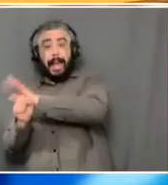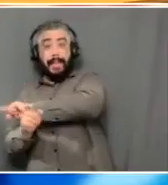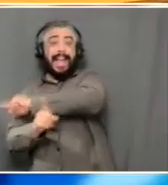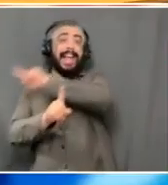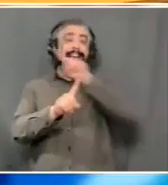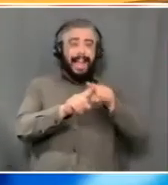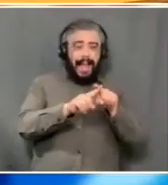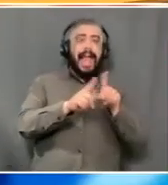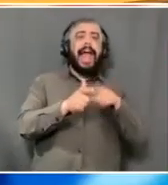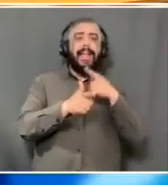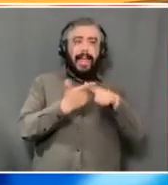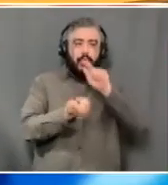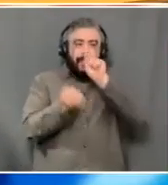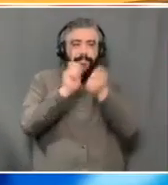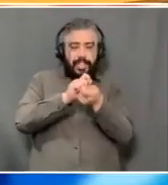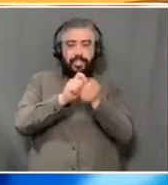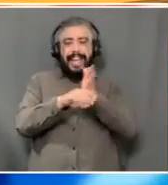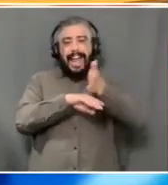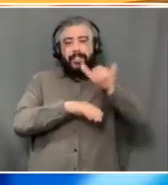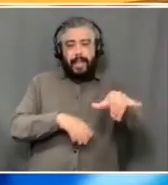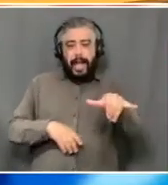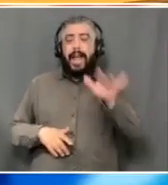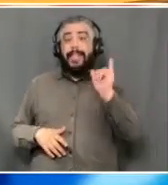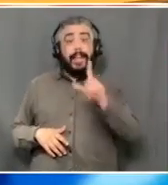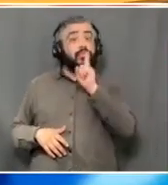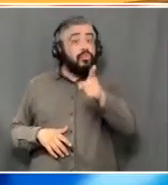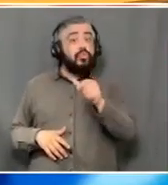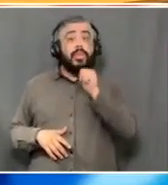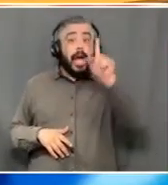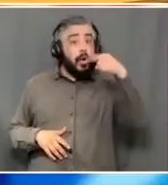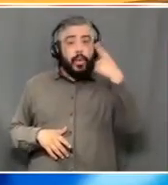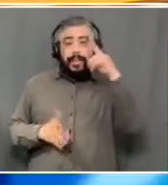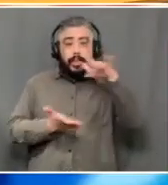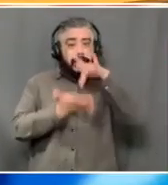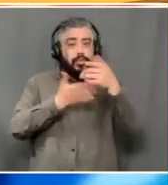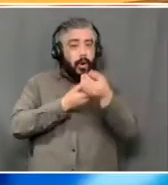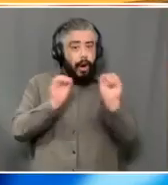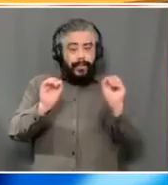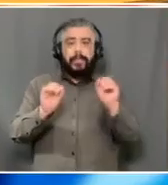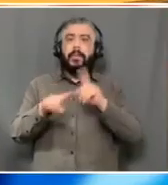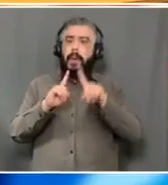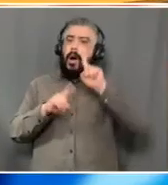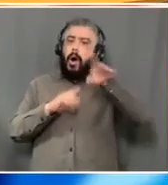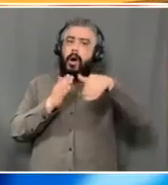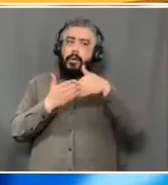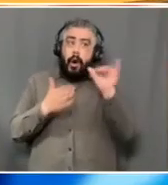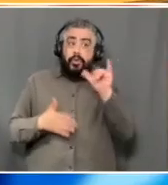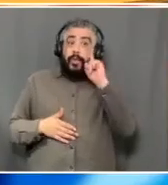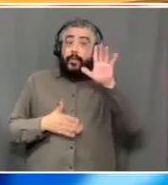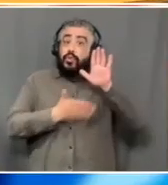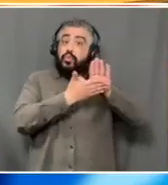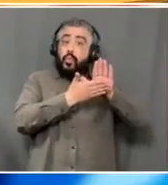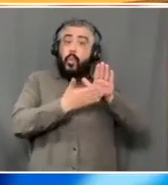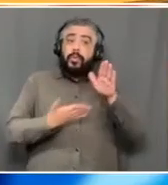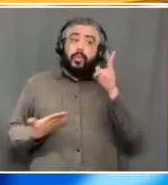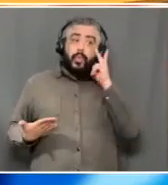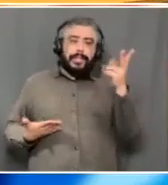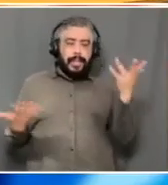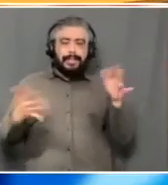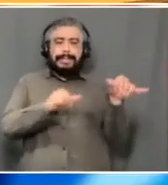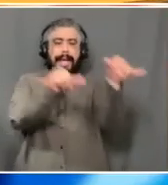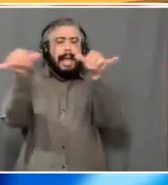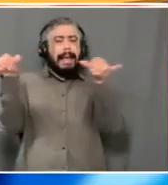starting thereafter. And that's true not just for the central office, but also for schools. And for schools, we see a very similar trend